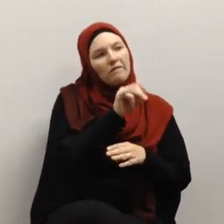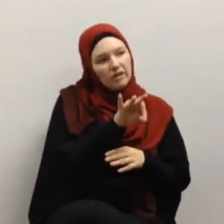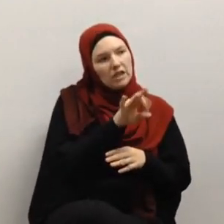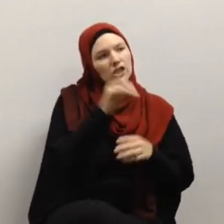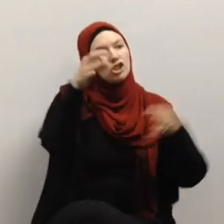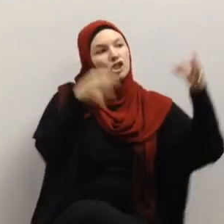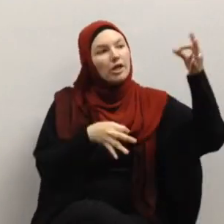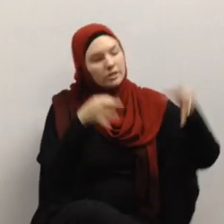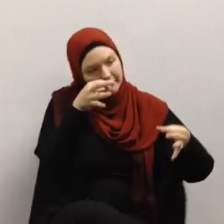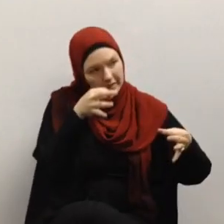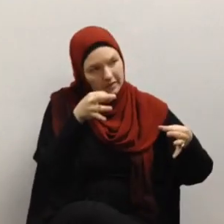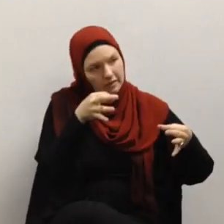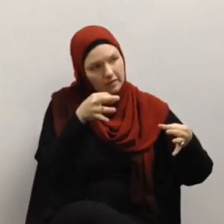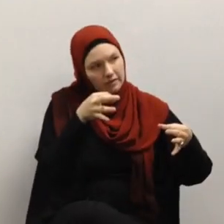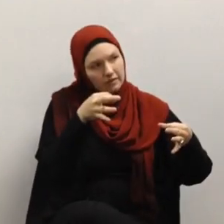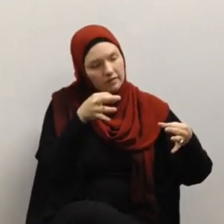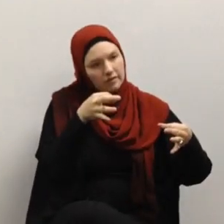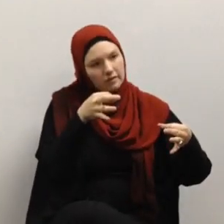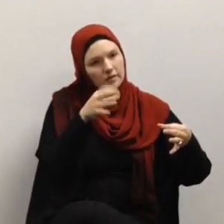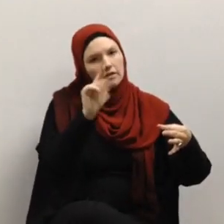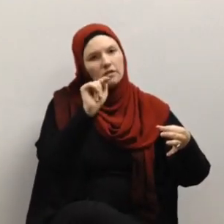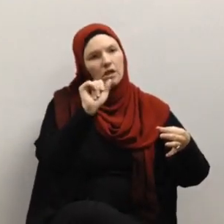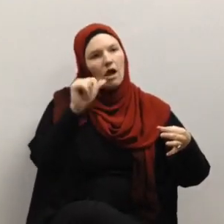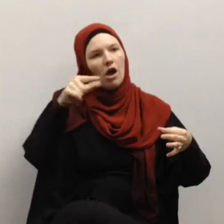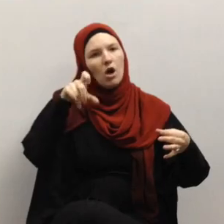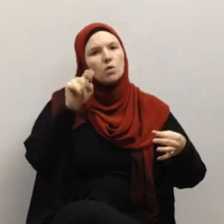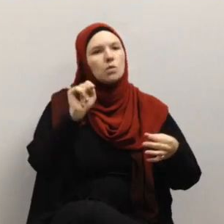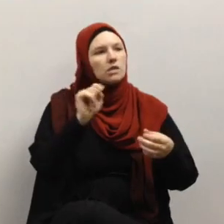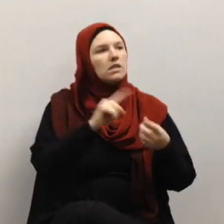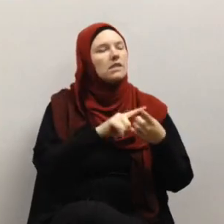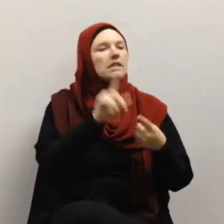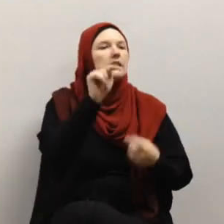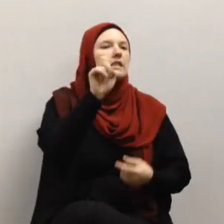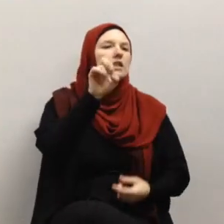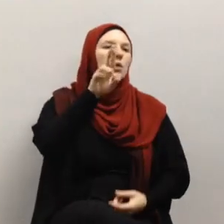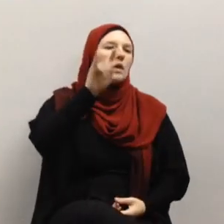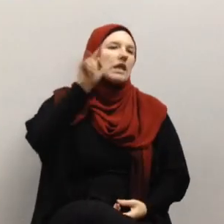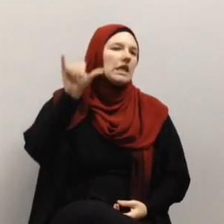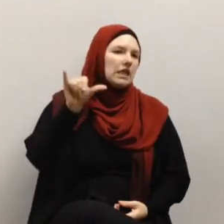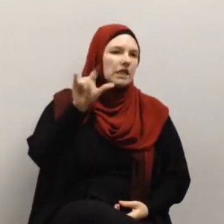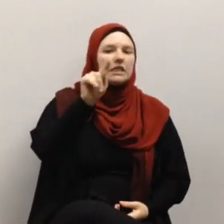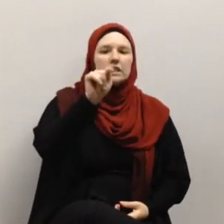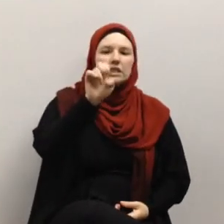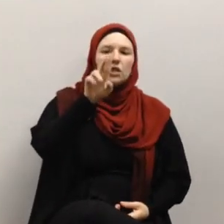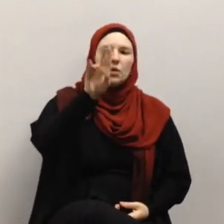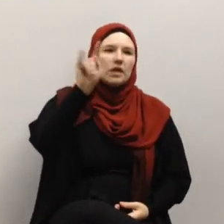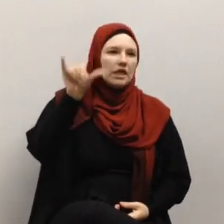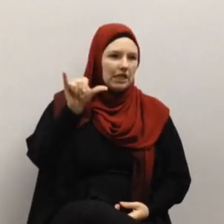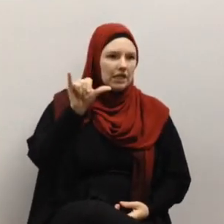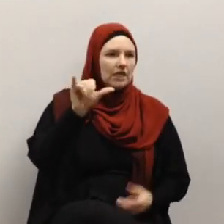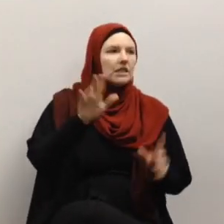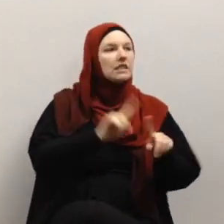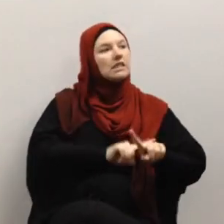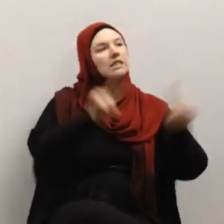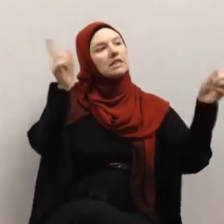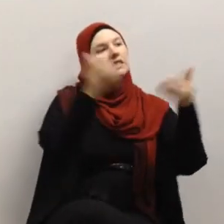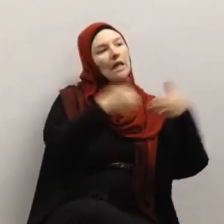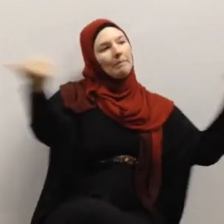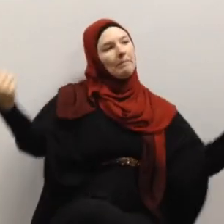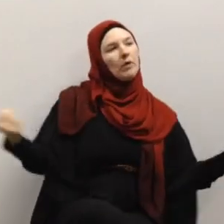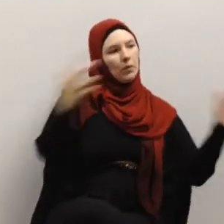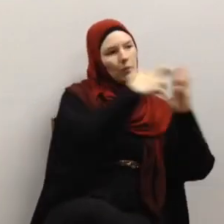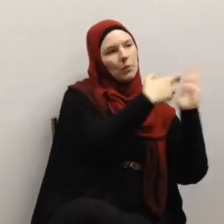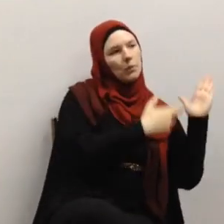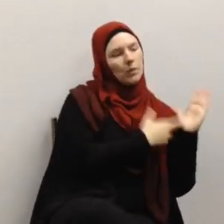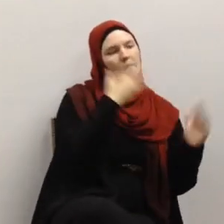of taghut, tyranny. Tyranny, deviation from the rules of Allah. That